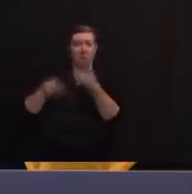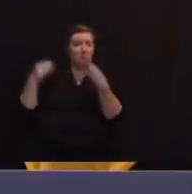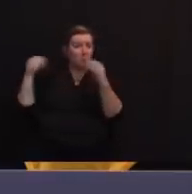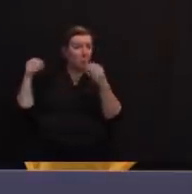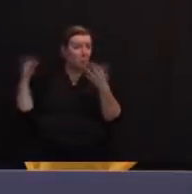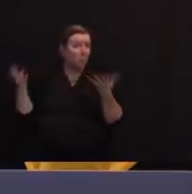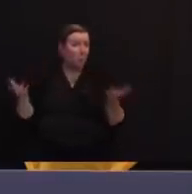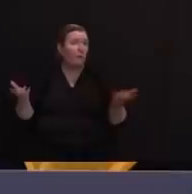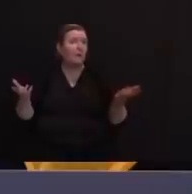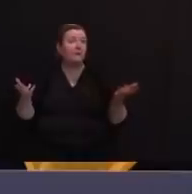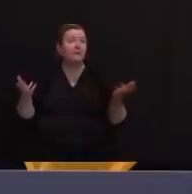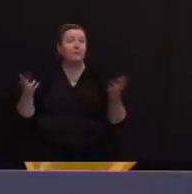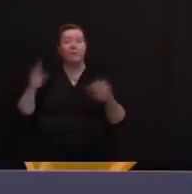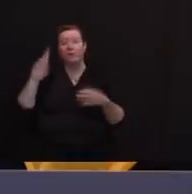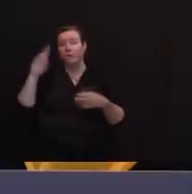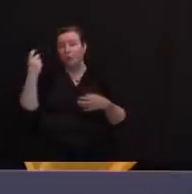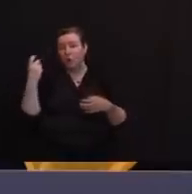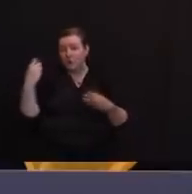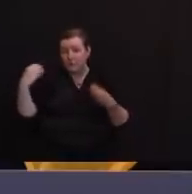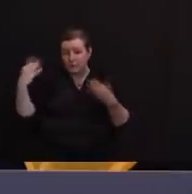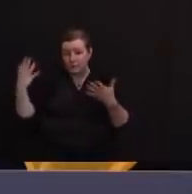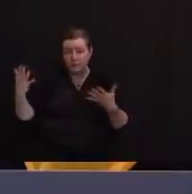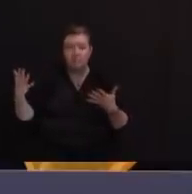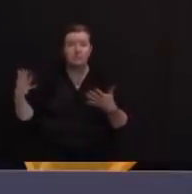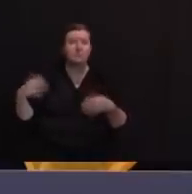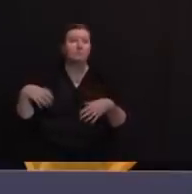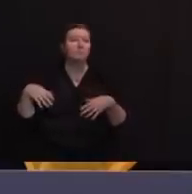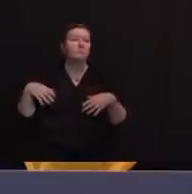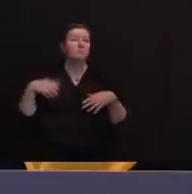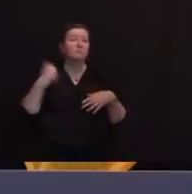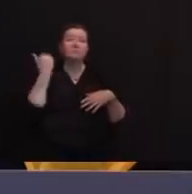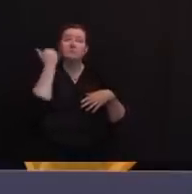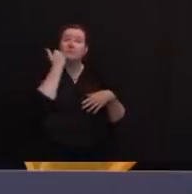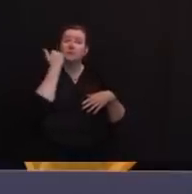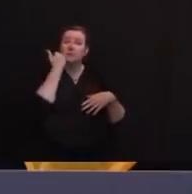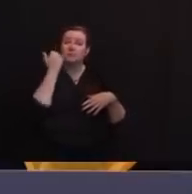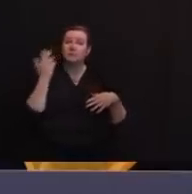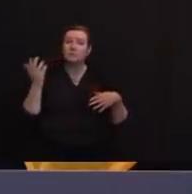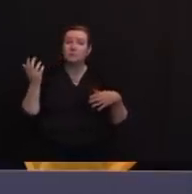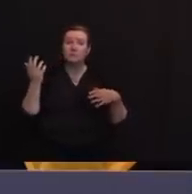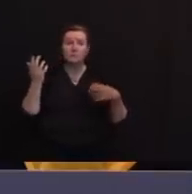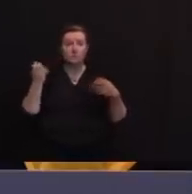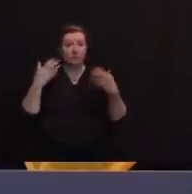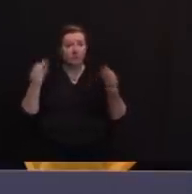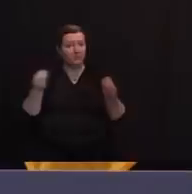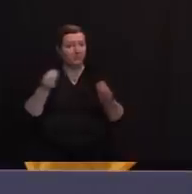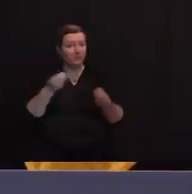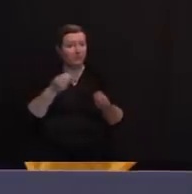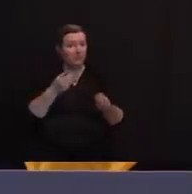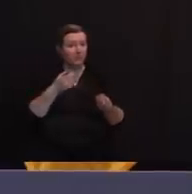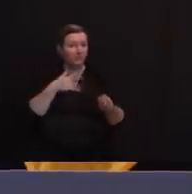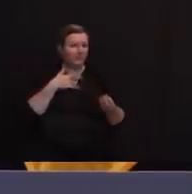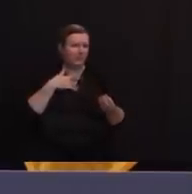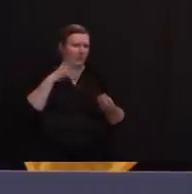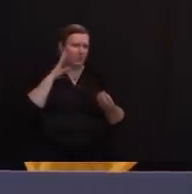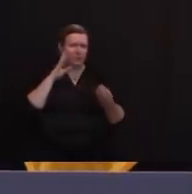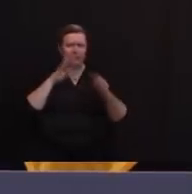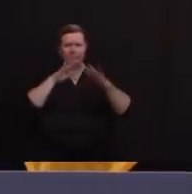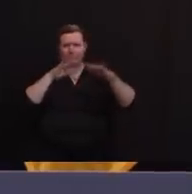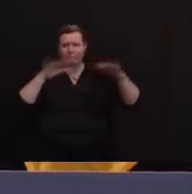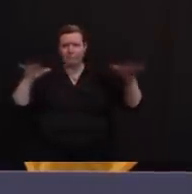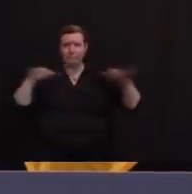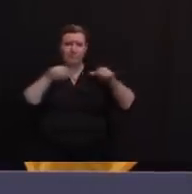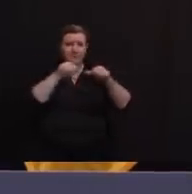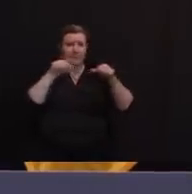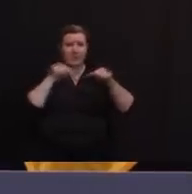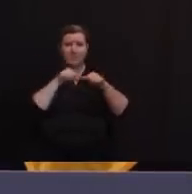pharmacies. I know dentists want to be able, I think it's going to be a whole tapestry of where you can get